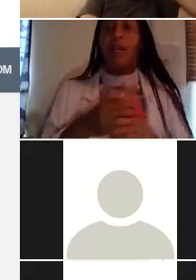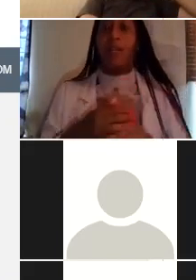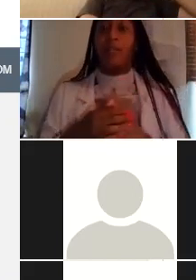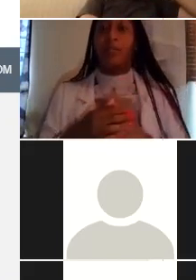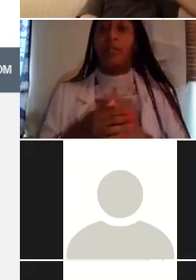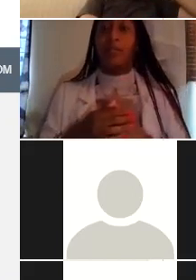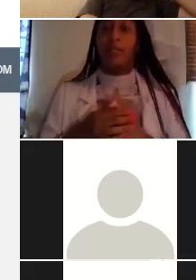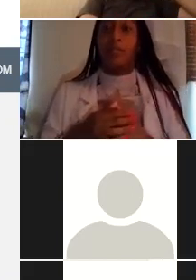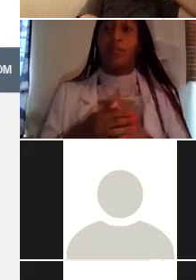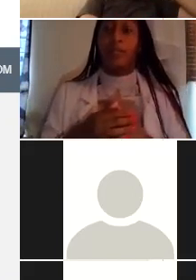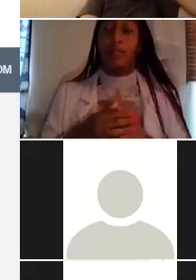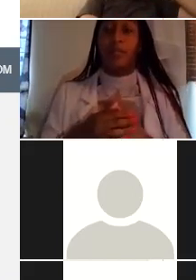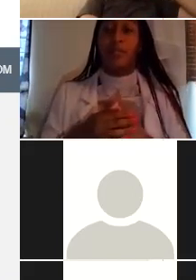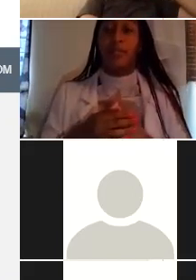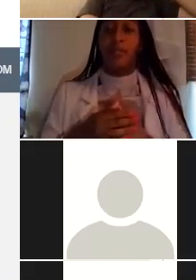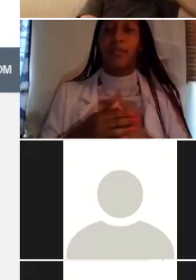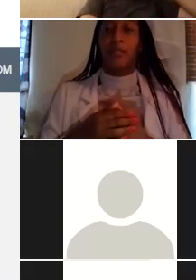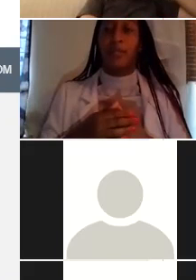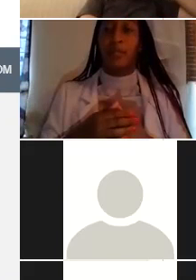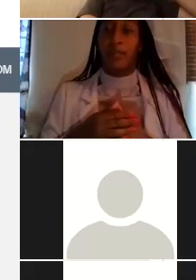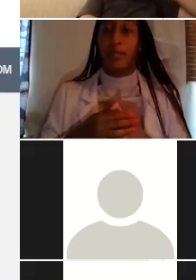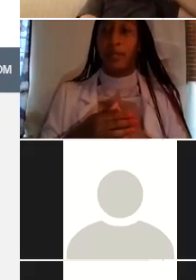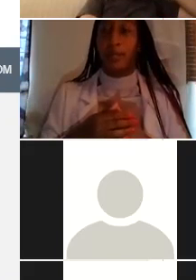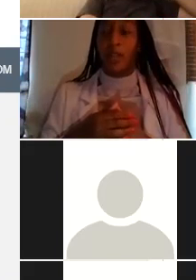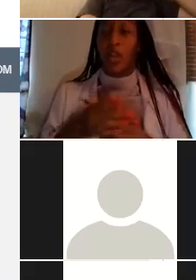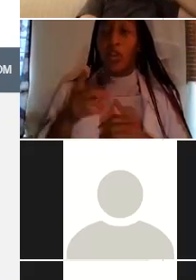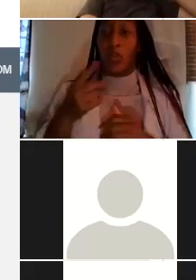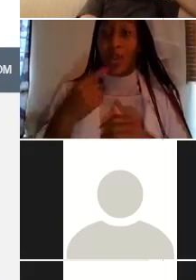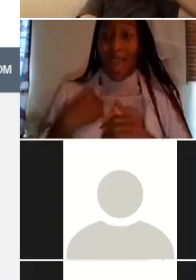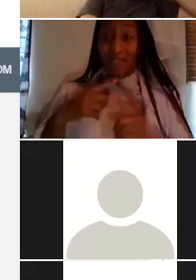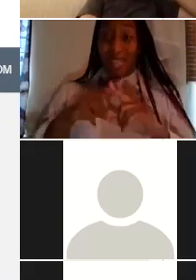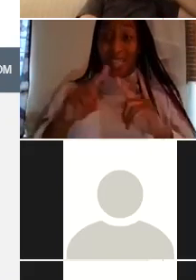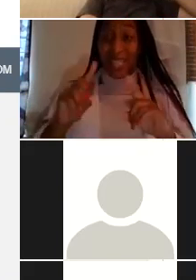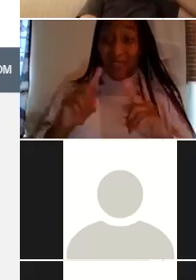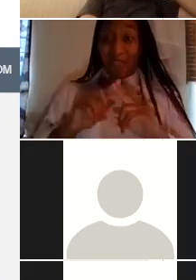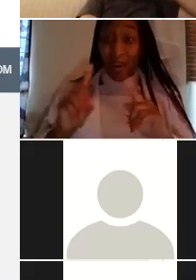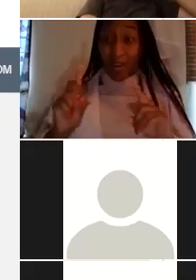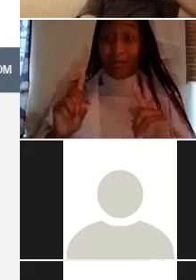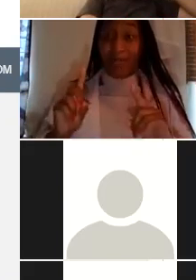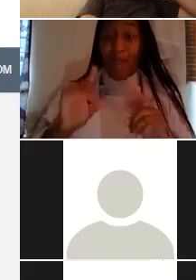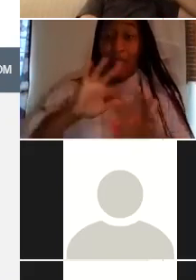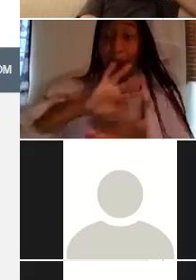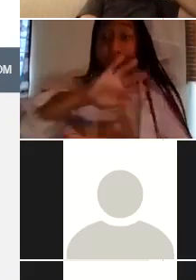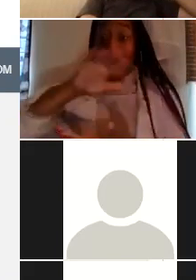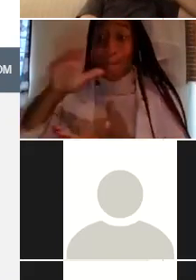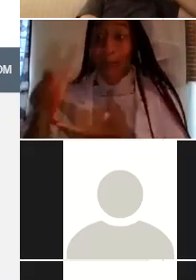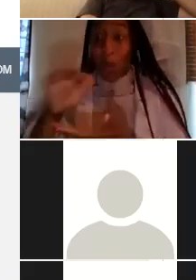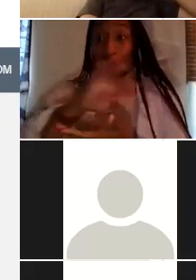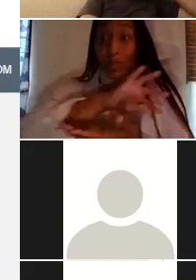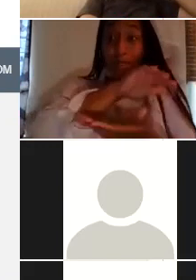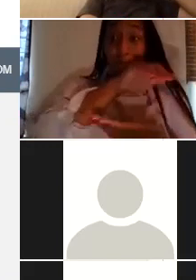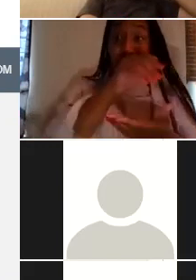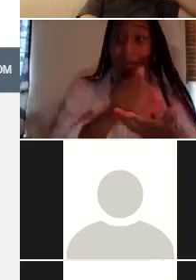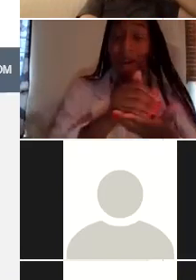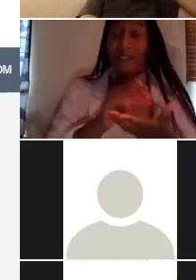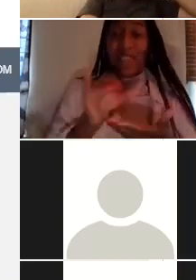If you have different amounts of the same substance at the same temperature, you'll have more thermal